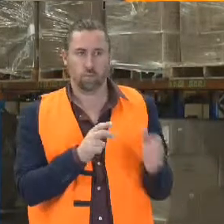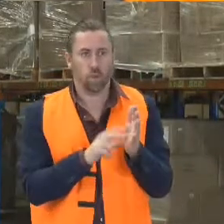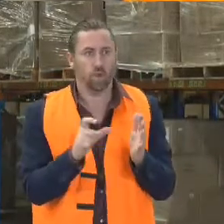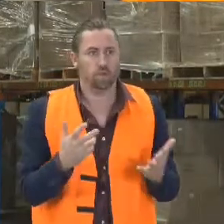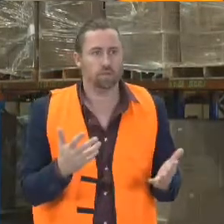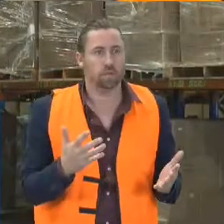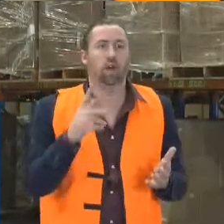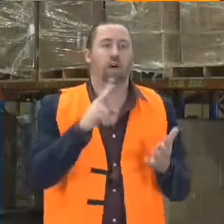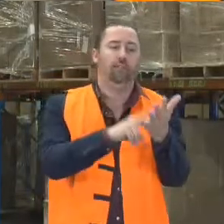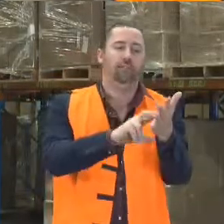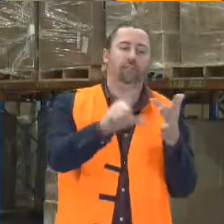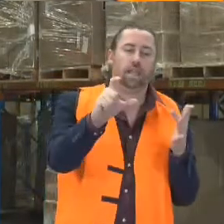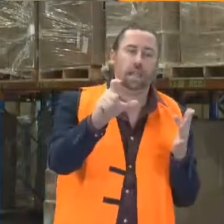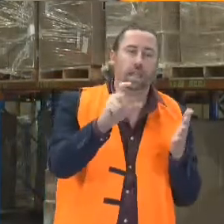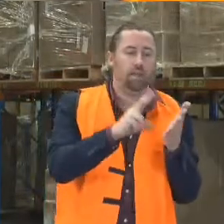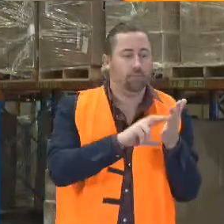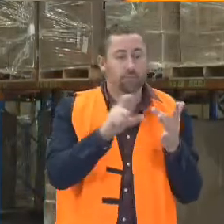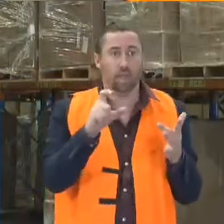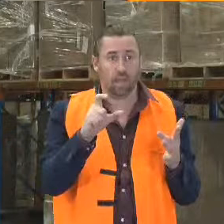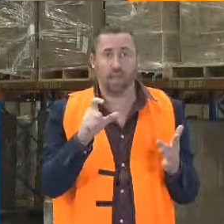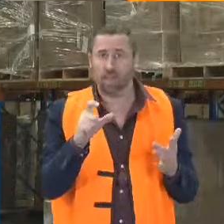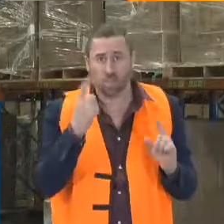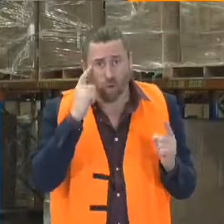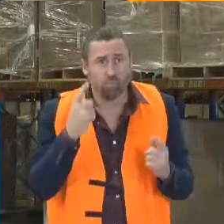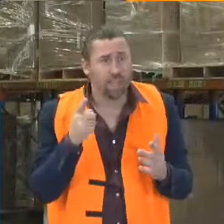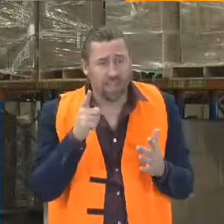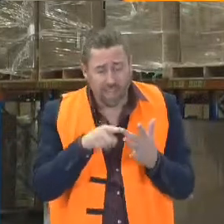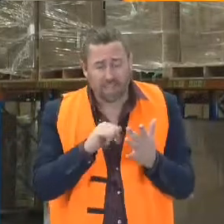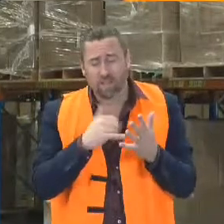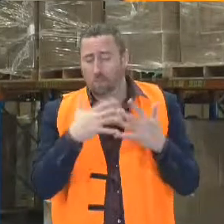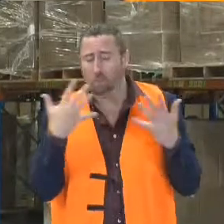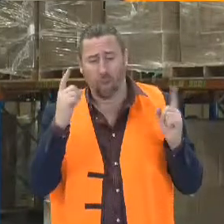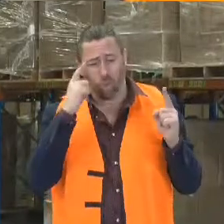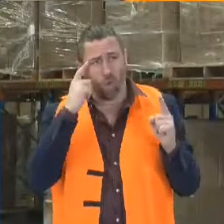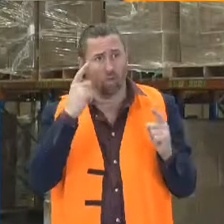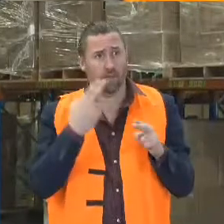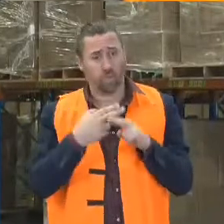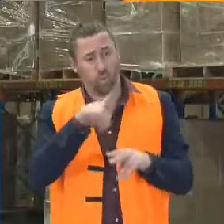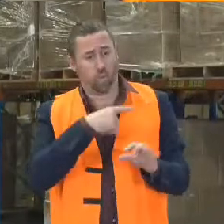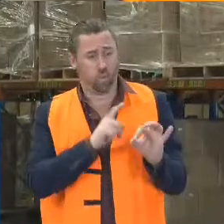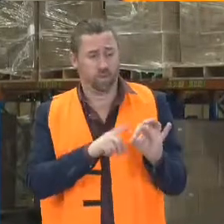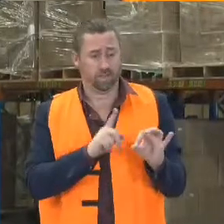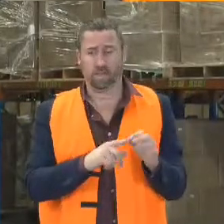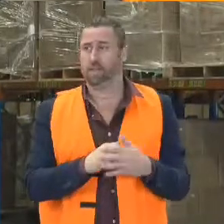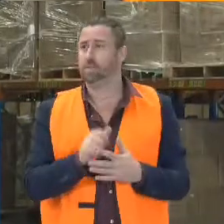in Victoria, of course, is very concerning. It's very concerning to everyone in Queensland.